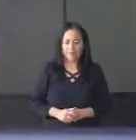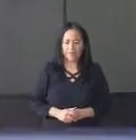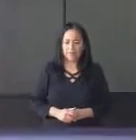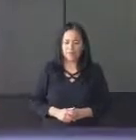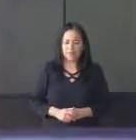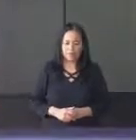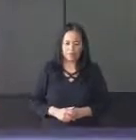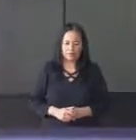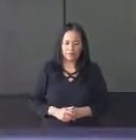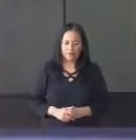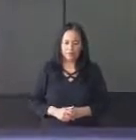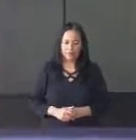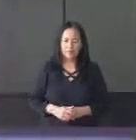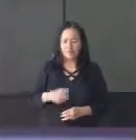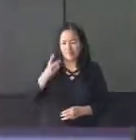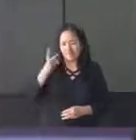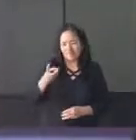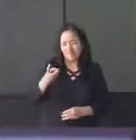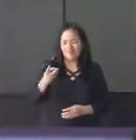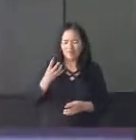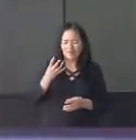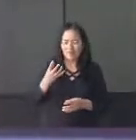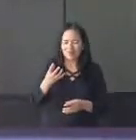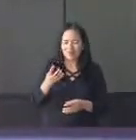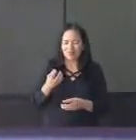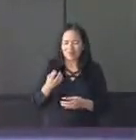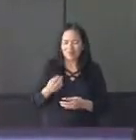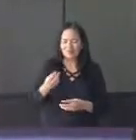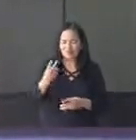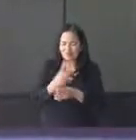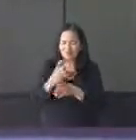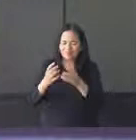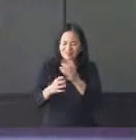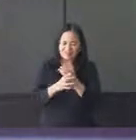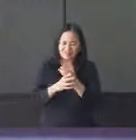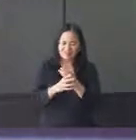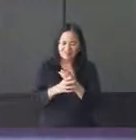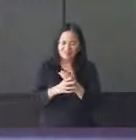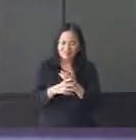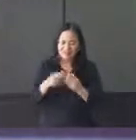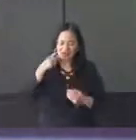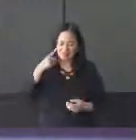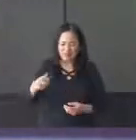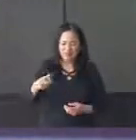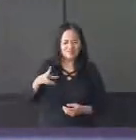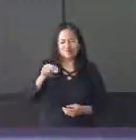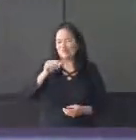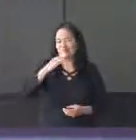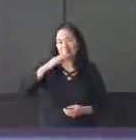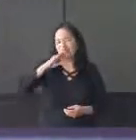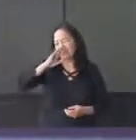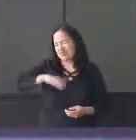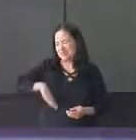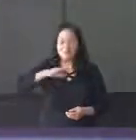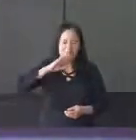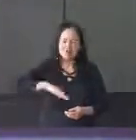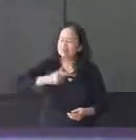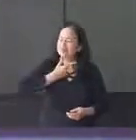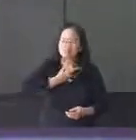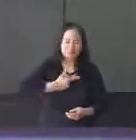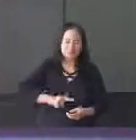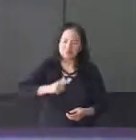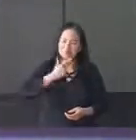twice as double the years requested by the prosecutor's office. This is a sentence that many consider to be unfair. In